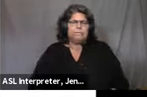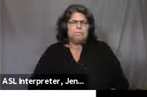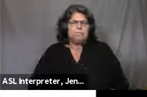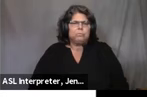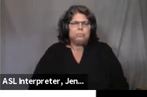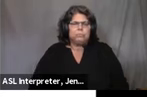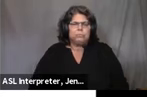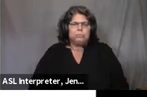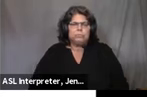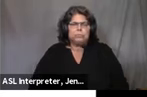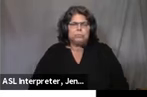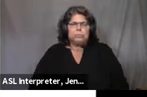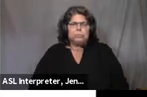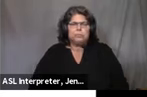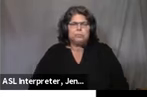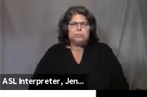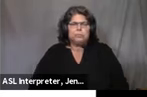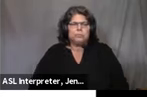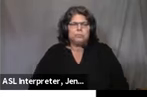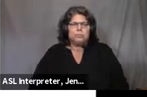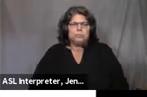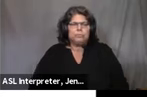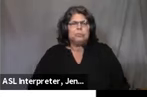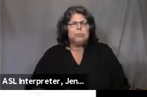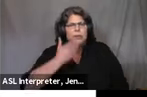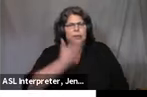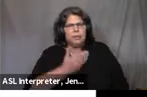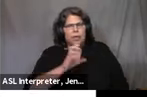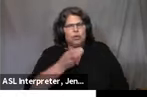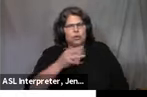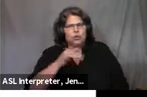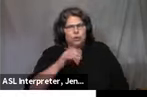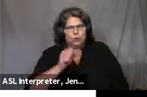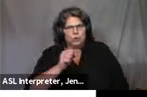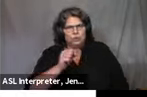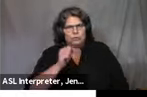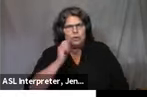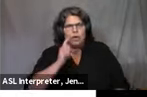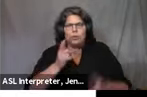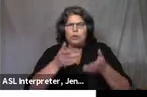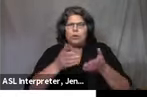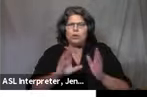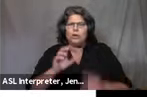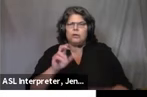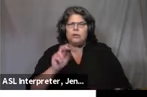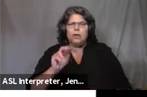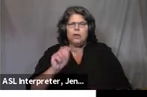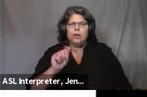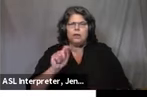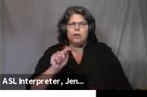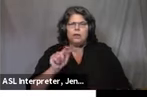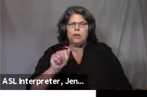parking places as well? Thank you, Chris. I'll direct that question to Natalie Napanardi of BKF Engineers.